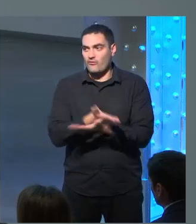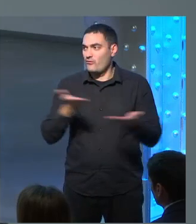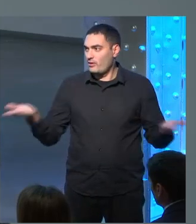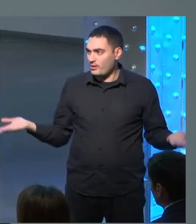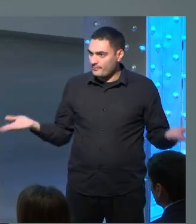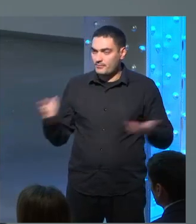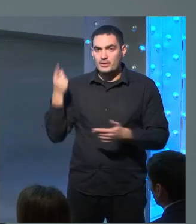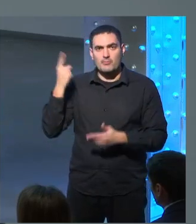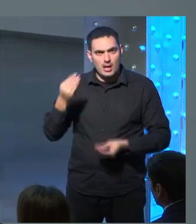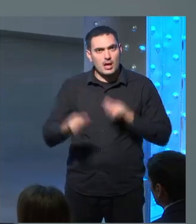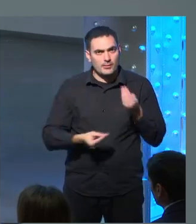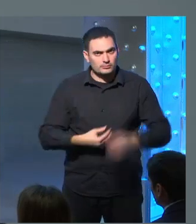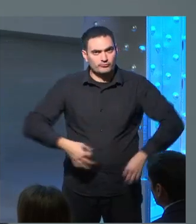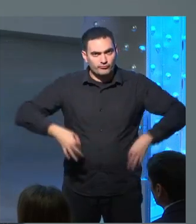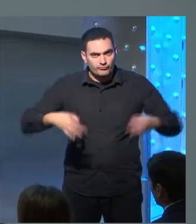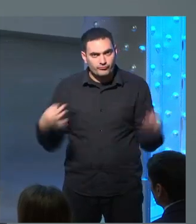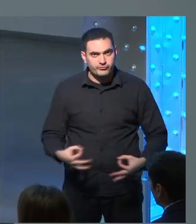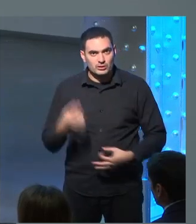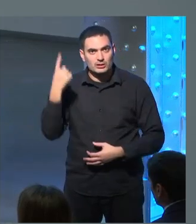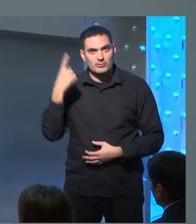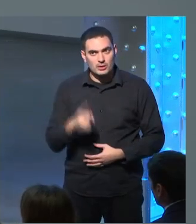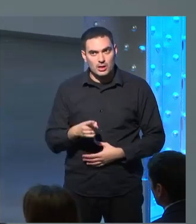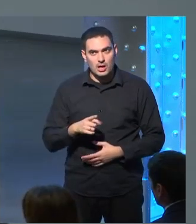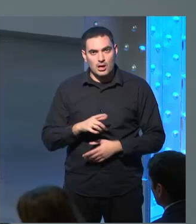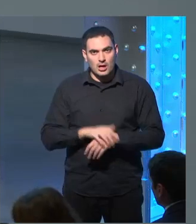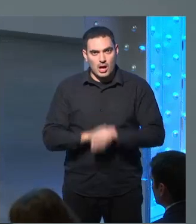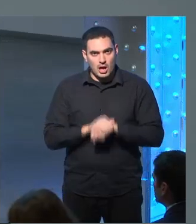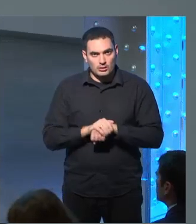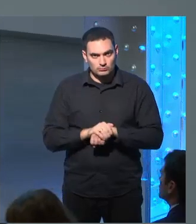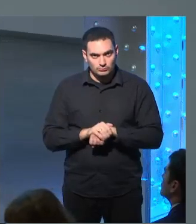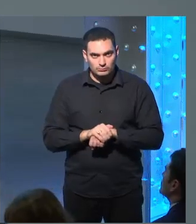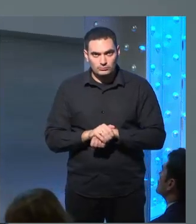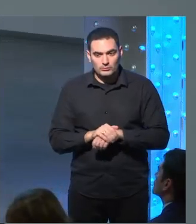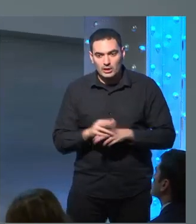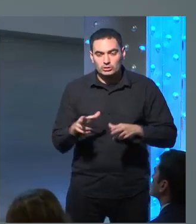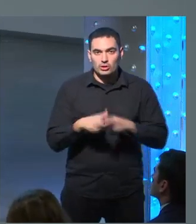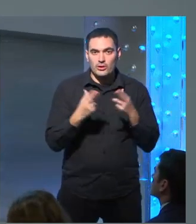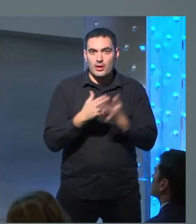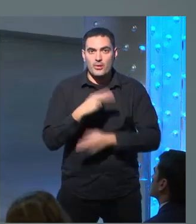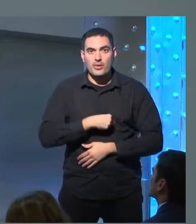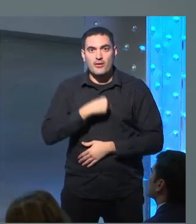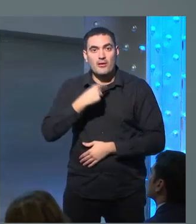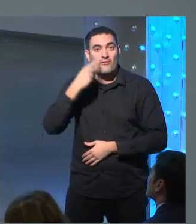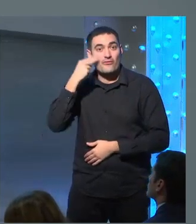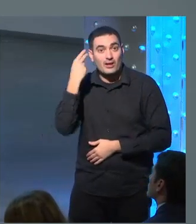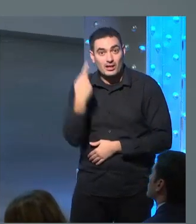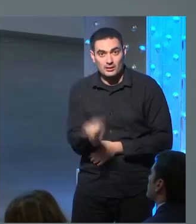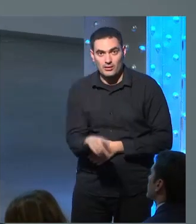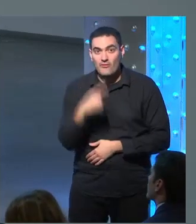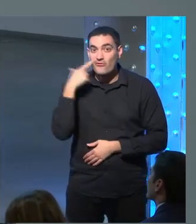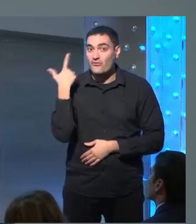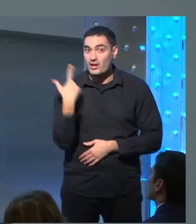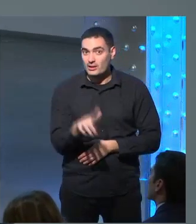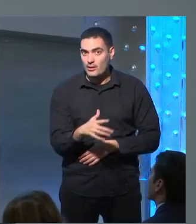I ask you for your trust in being confident that we are going to achieve it, and we are also looking